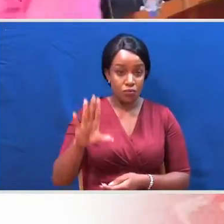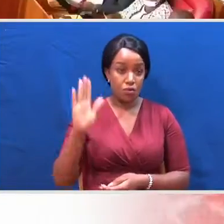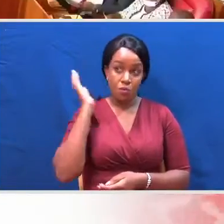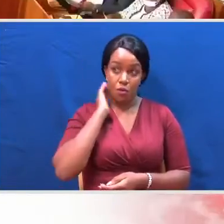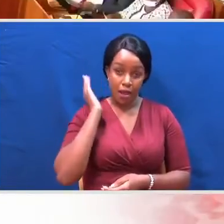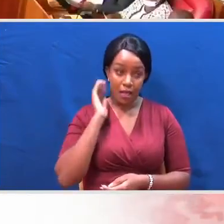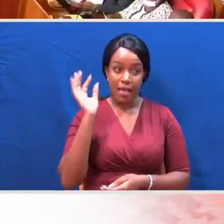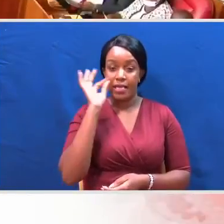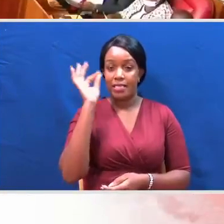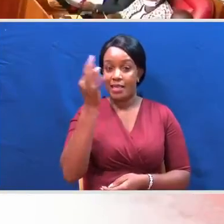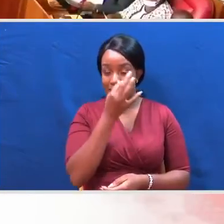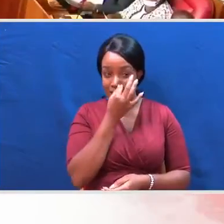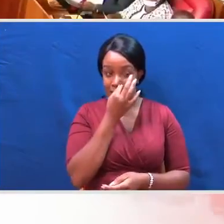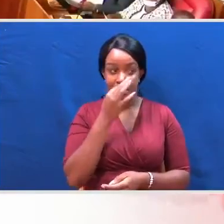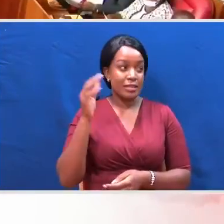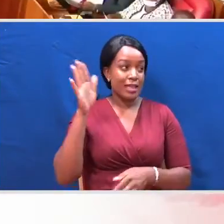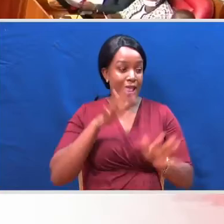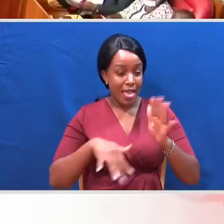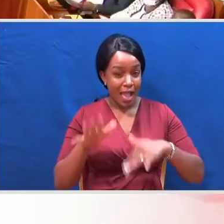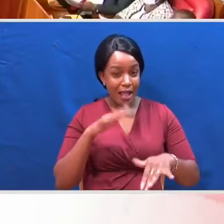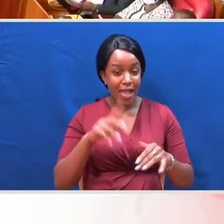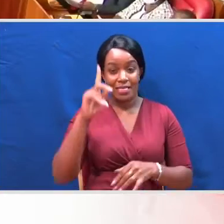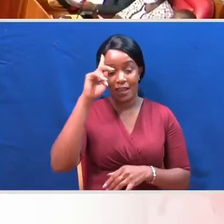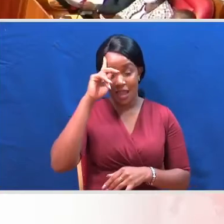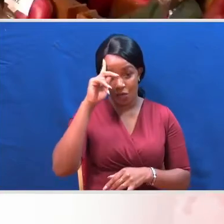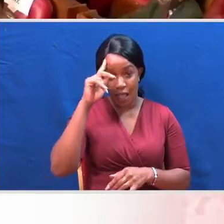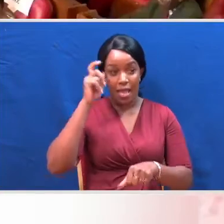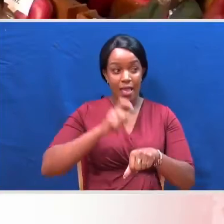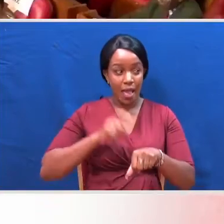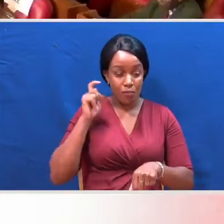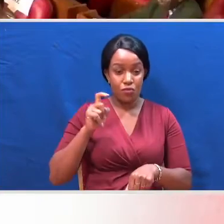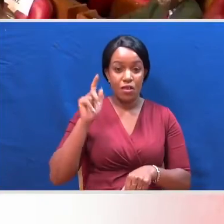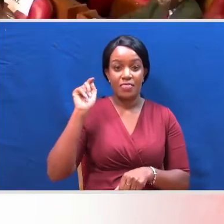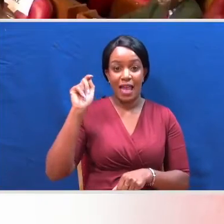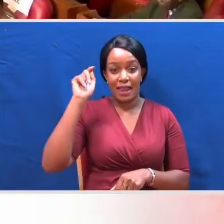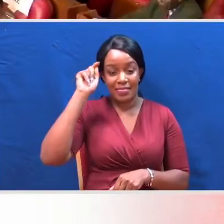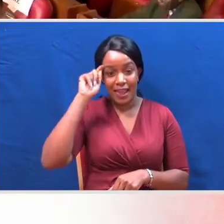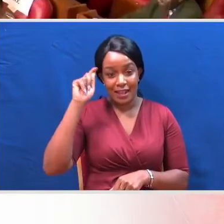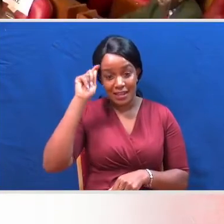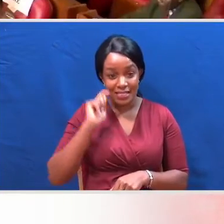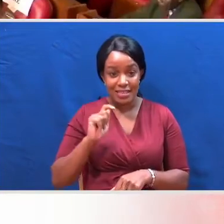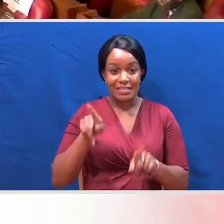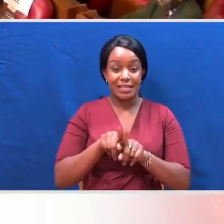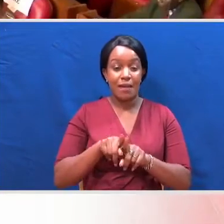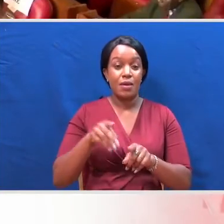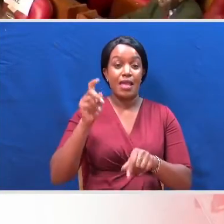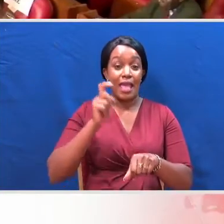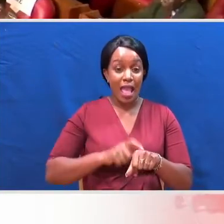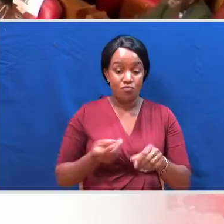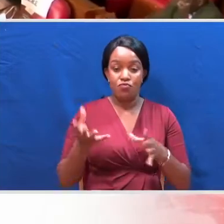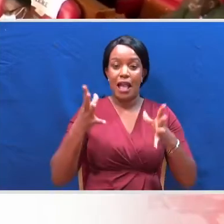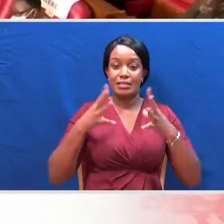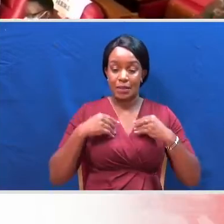Nyeri, Kirinyaga, Nyandarua, Embu, Tharaka Nithi, and Embu adopted the bill